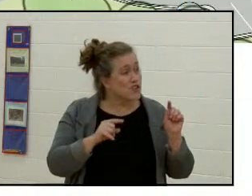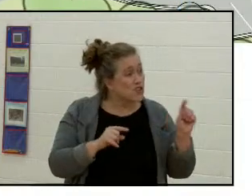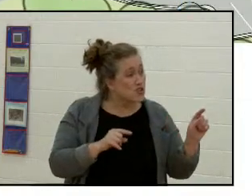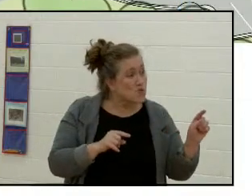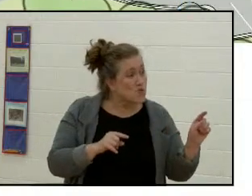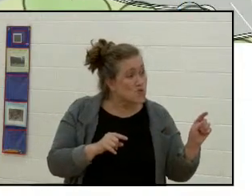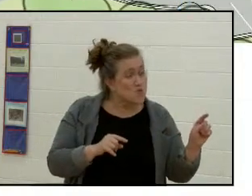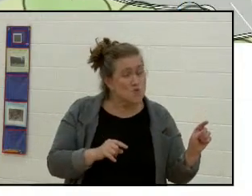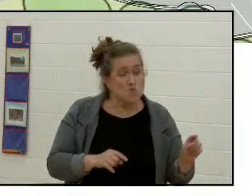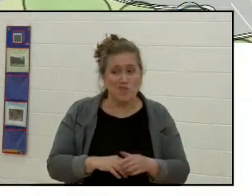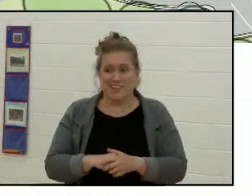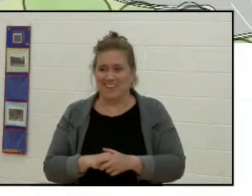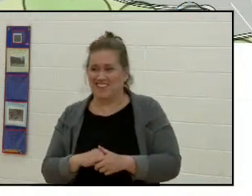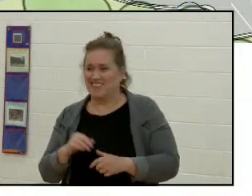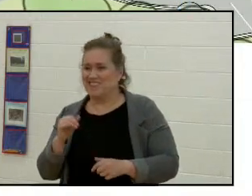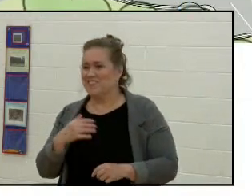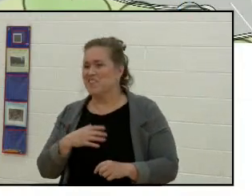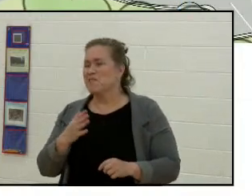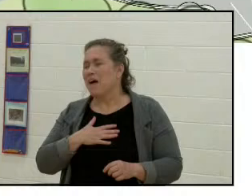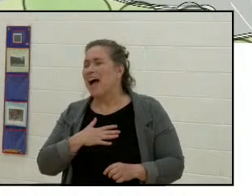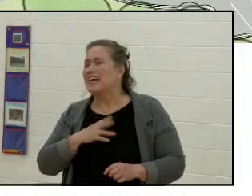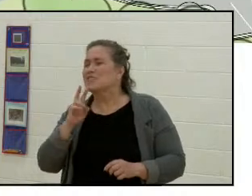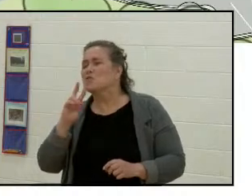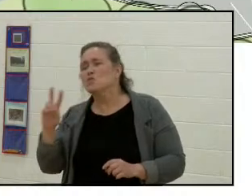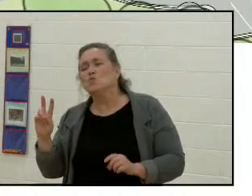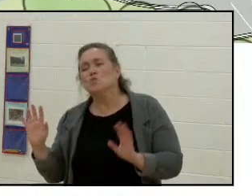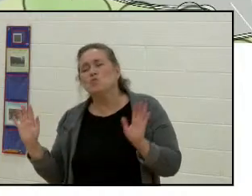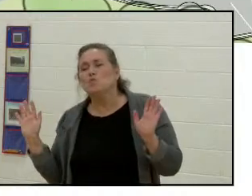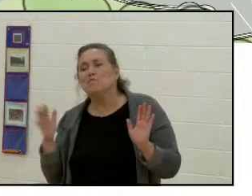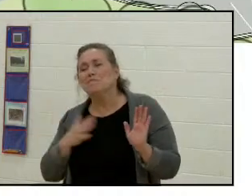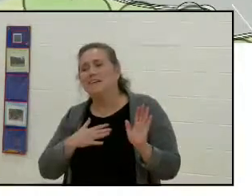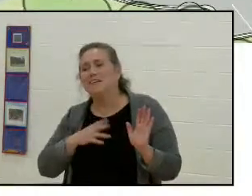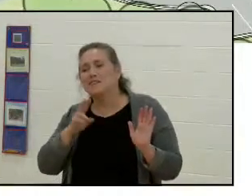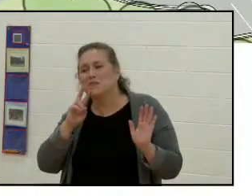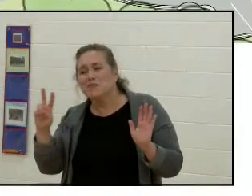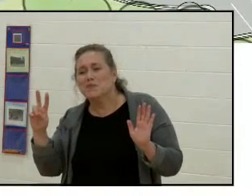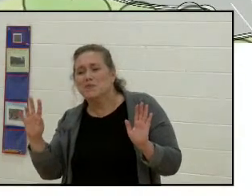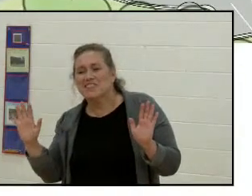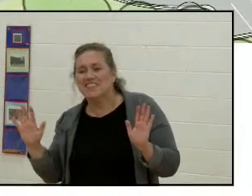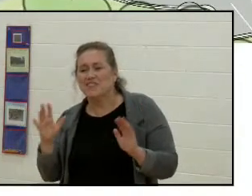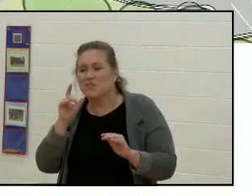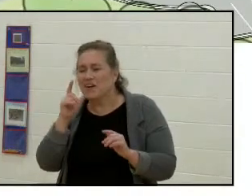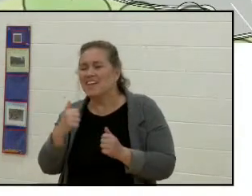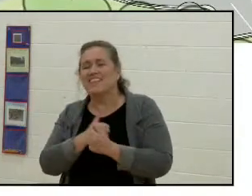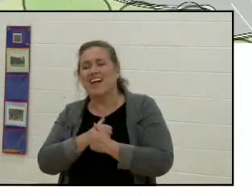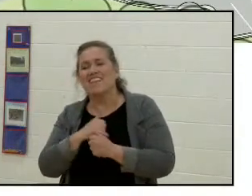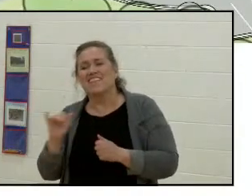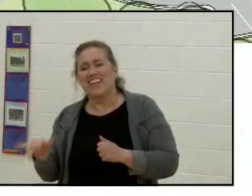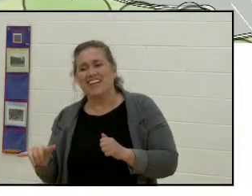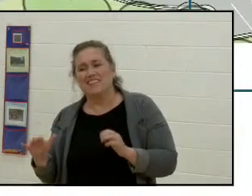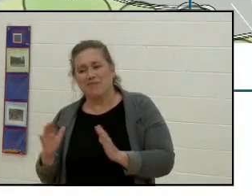Well, your 2-year-old will love the slide for in the 2-year-old area. So,